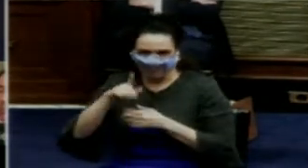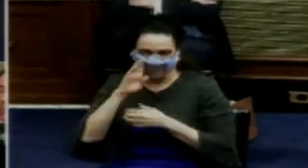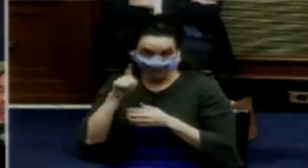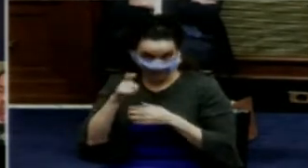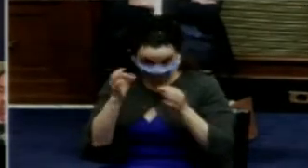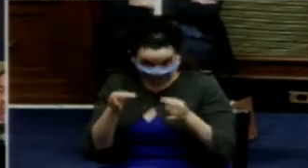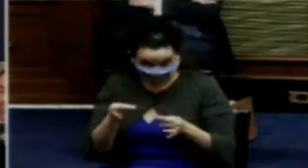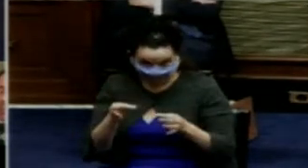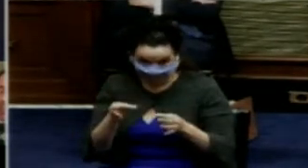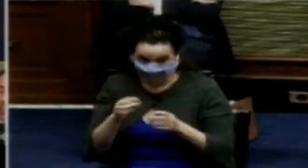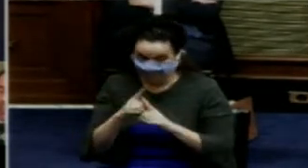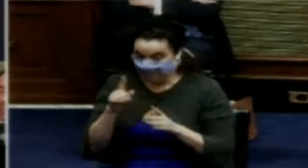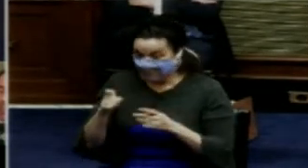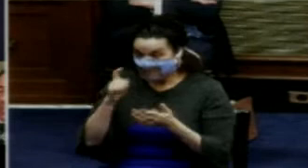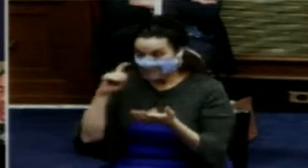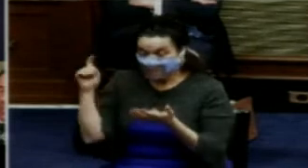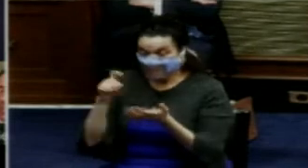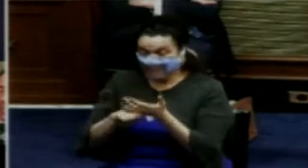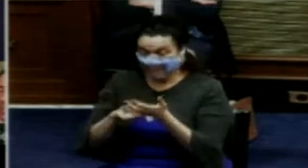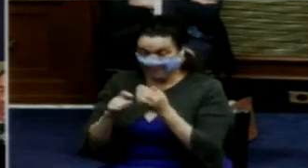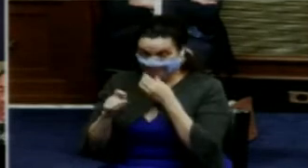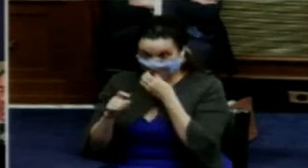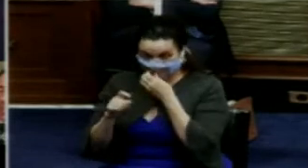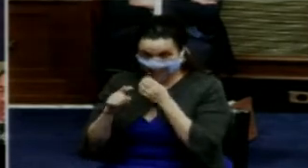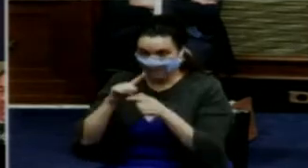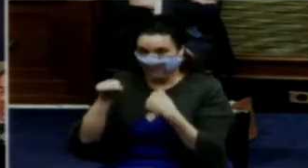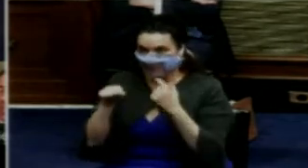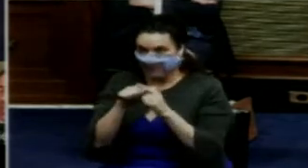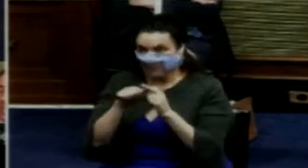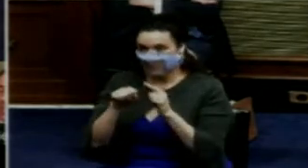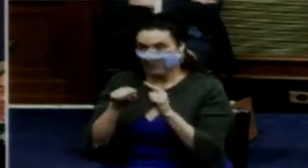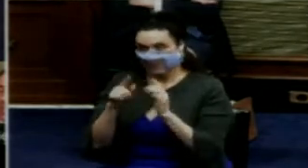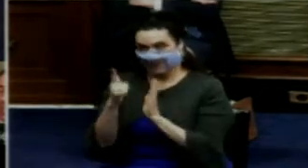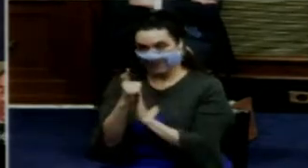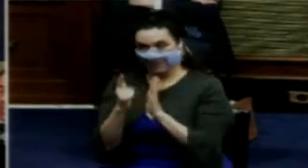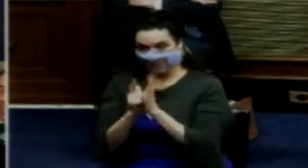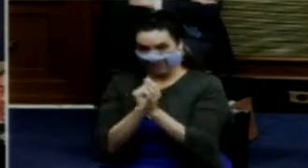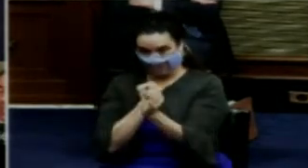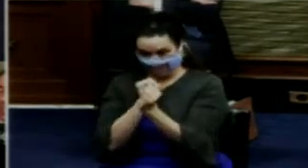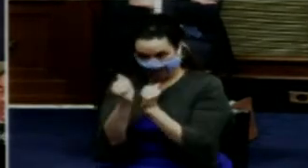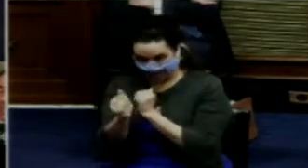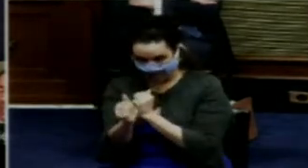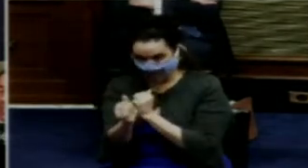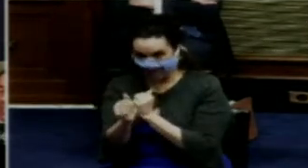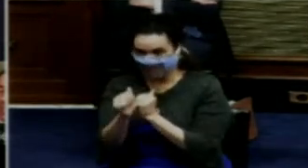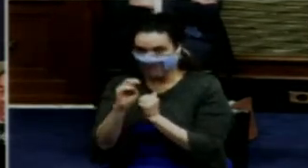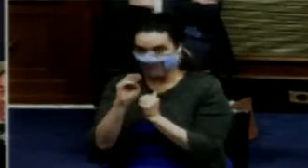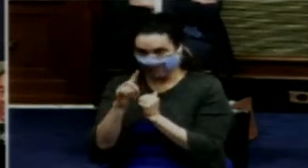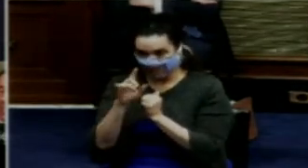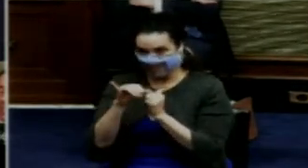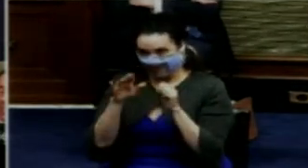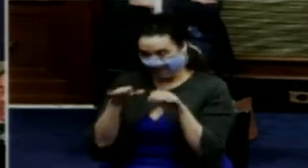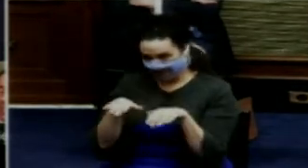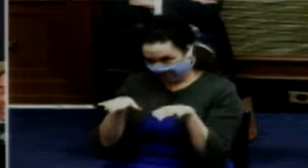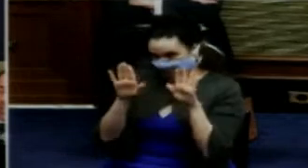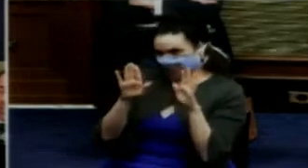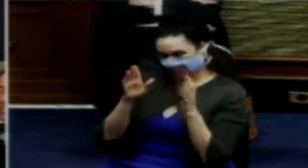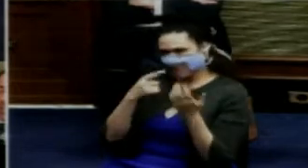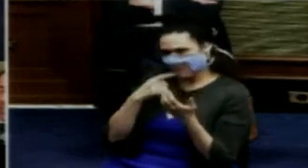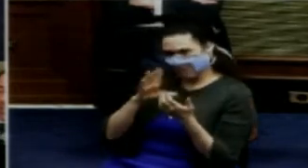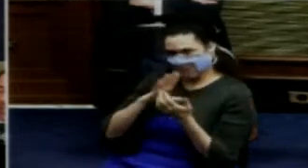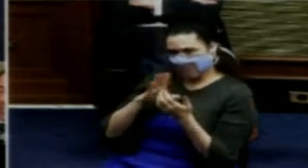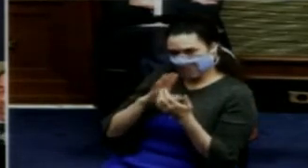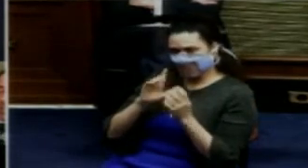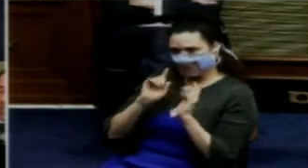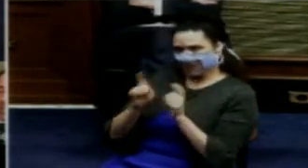recognize the fact that when the statute was passed in Maryland that ceded the land, it